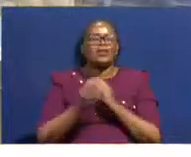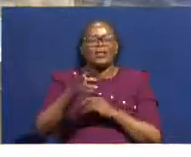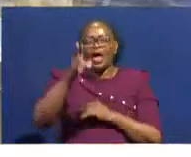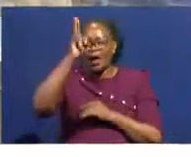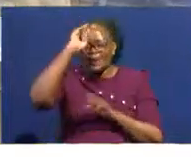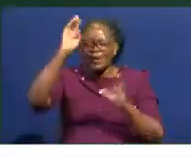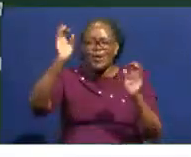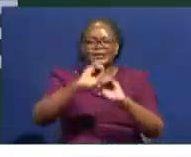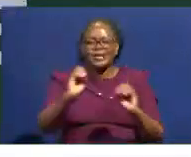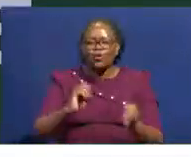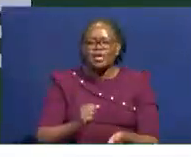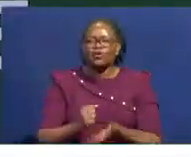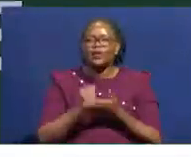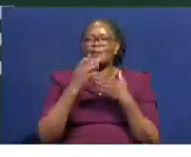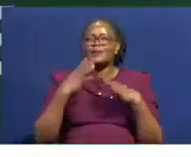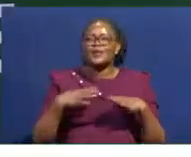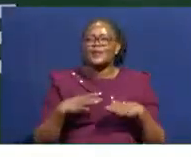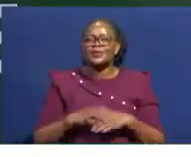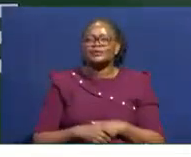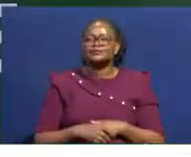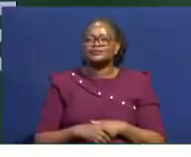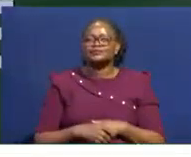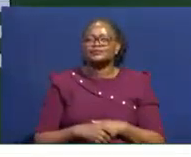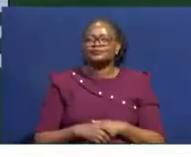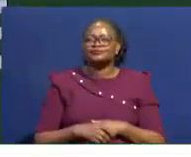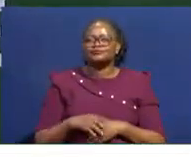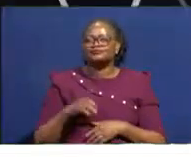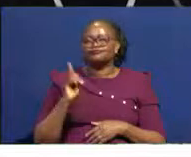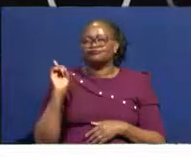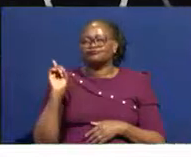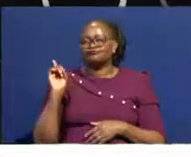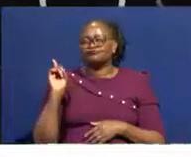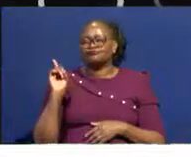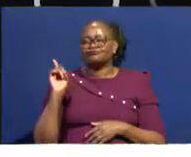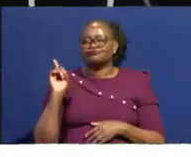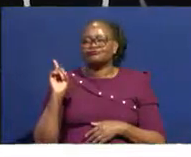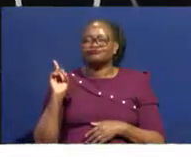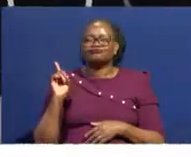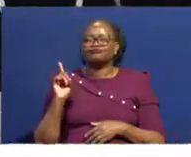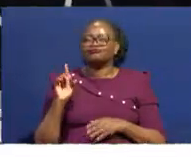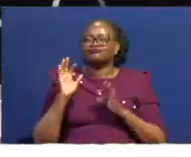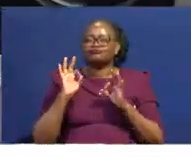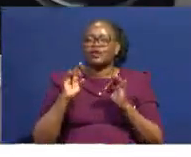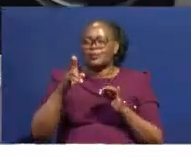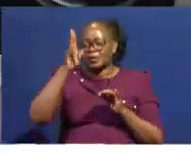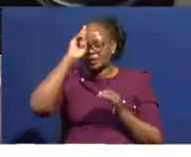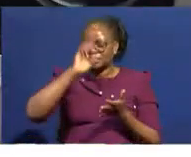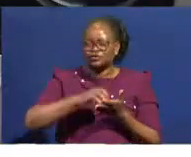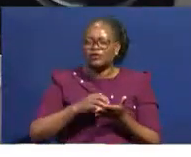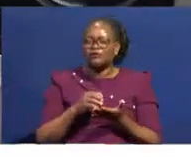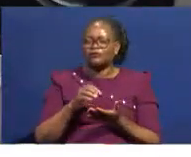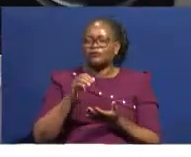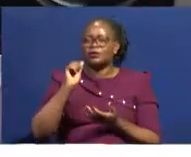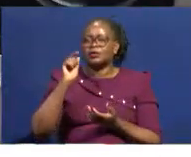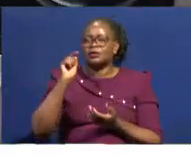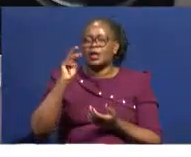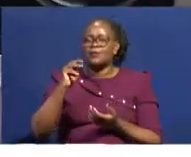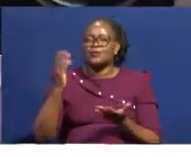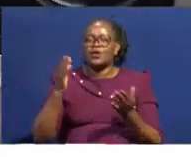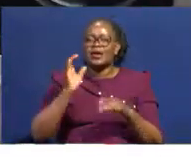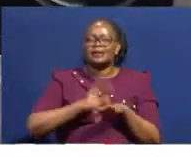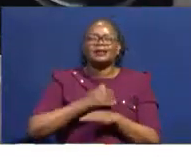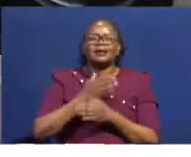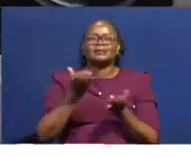to assist people. In the fully autonomous smart police station, one finds a service ATM where they can get